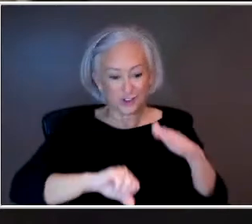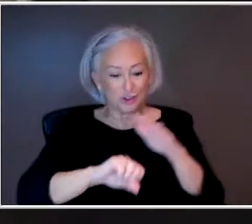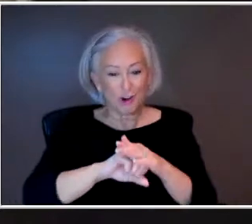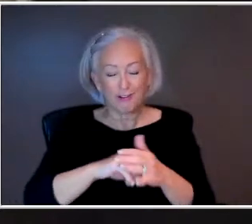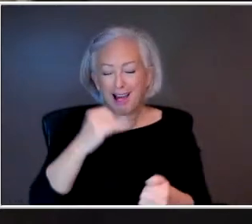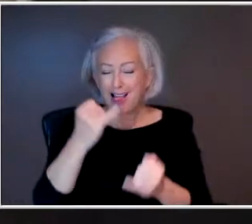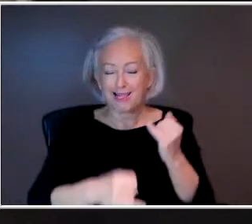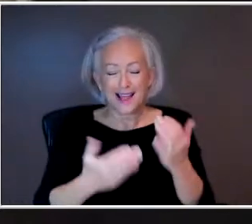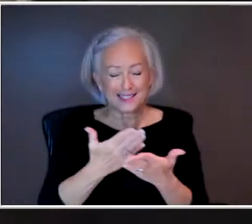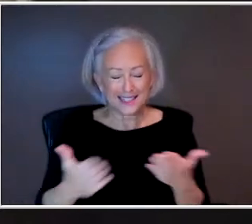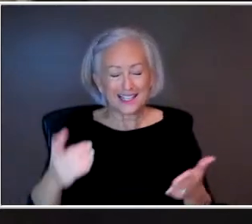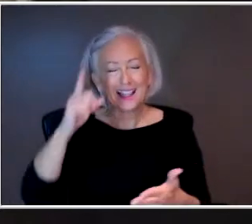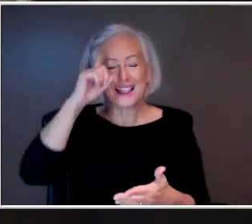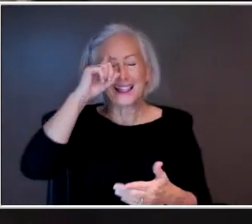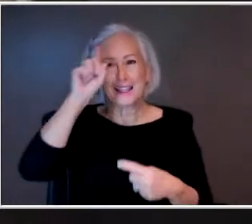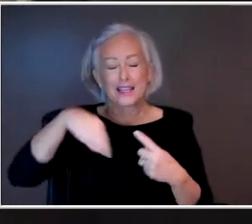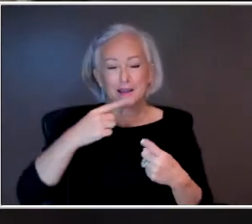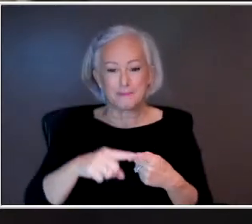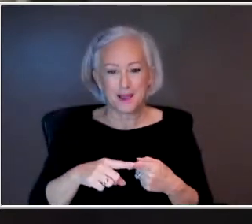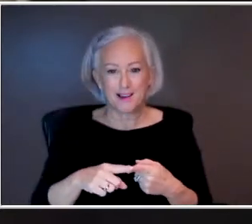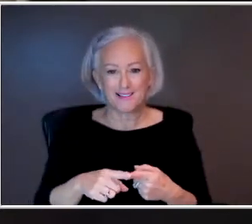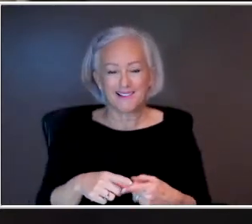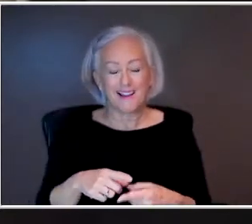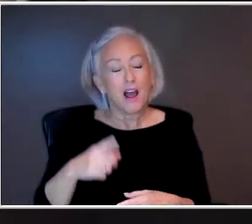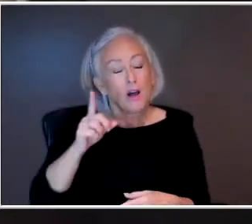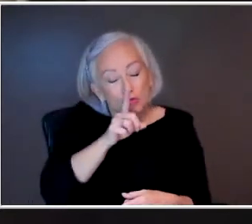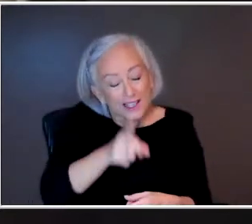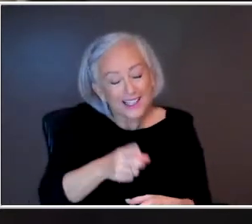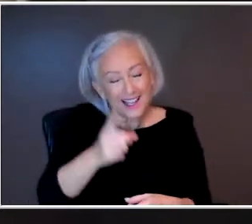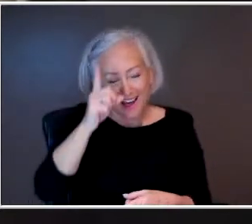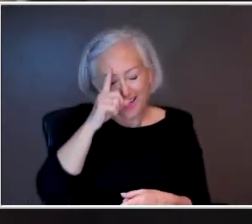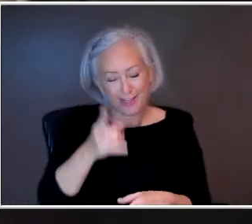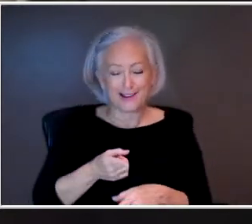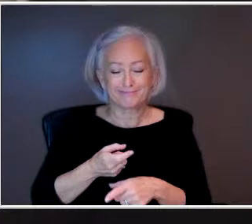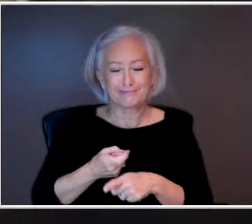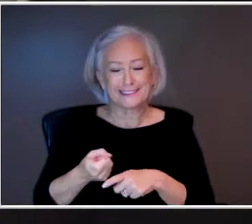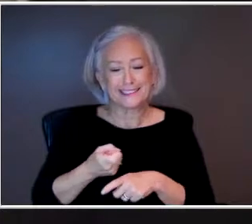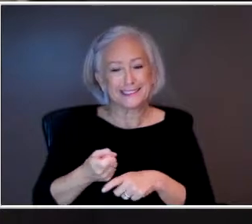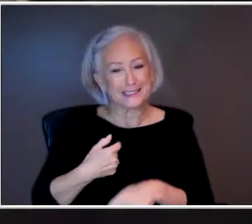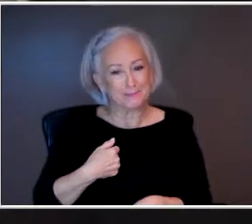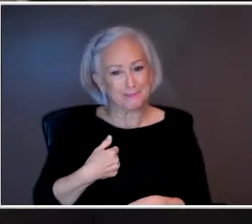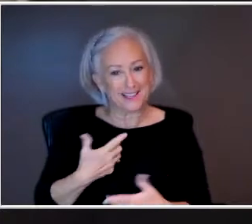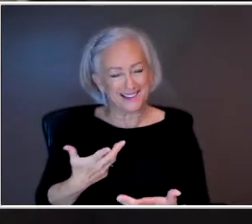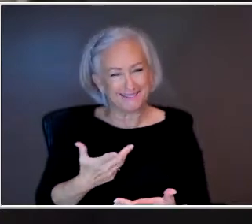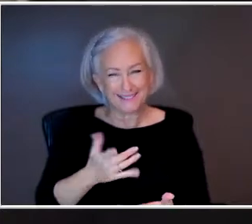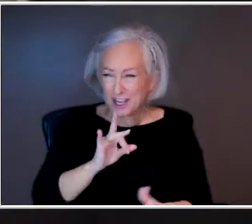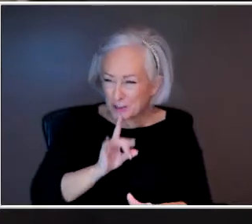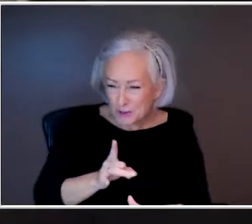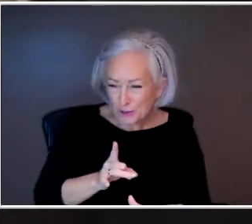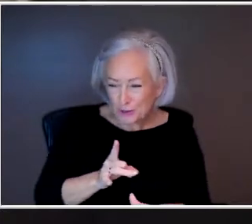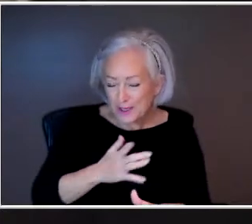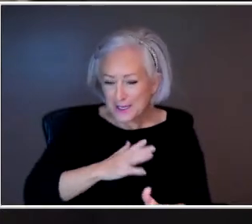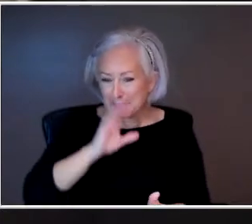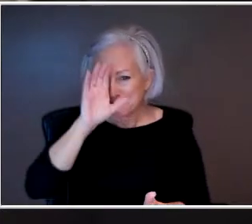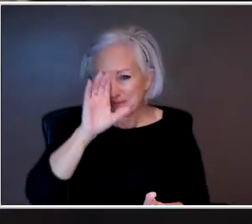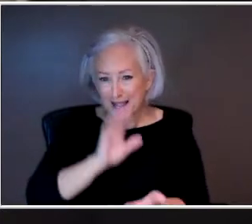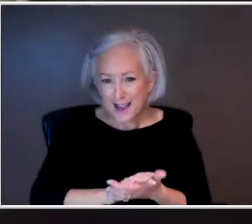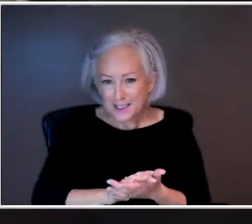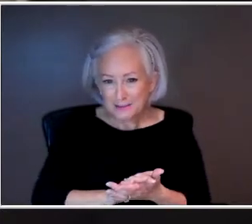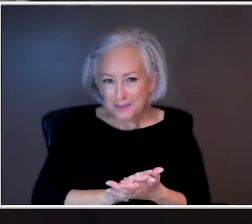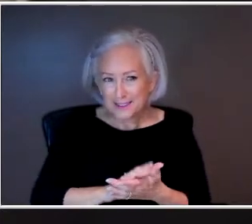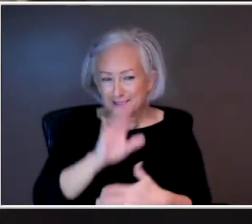and I thought it was a hoax. I was like, are you sure my husband's having had a stroke like Christopher